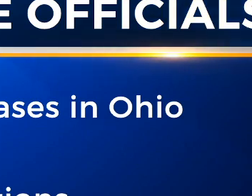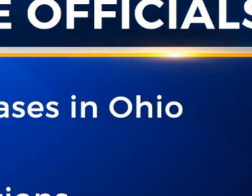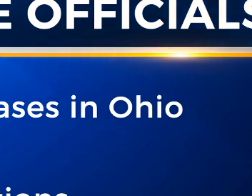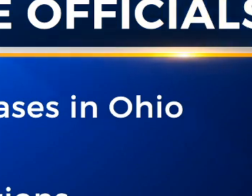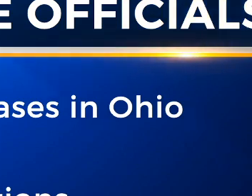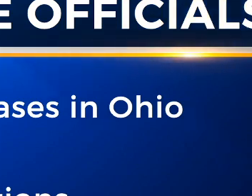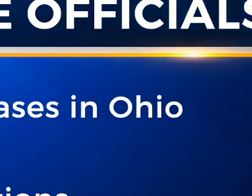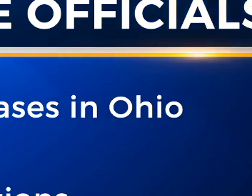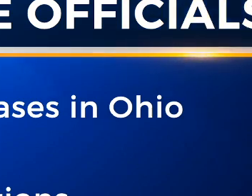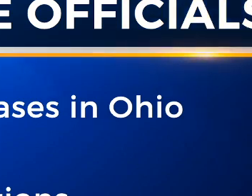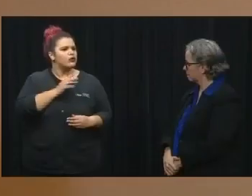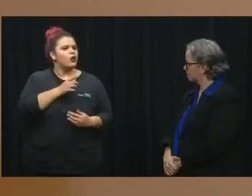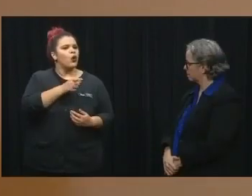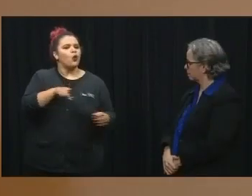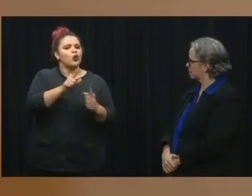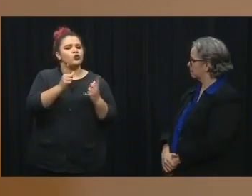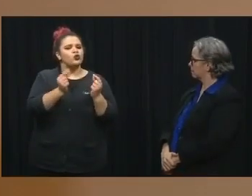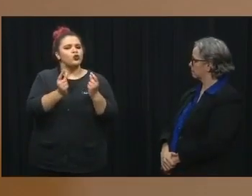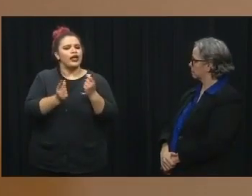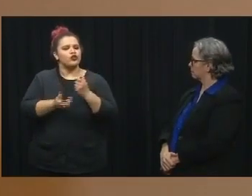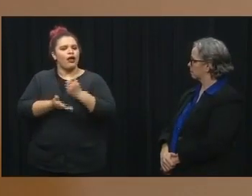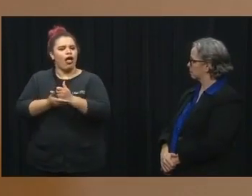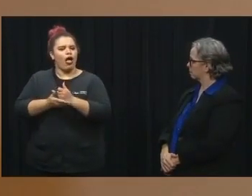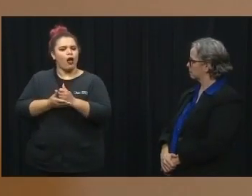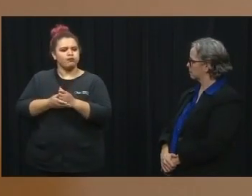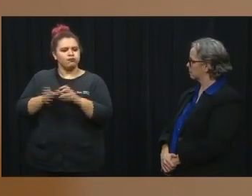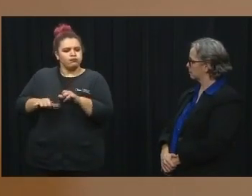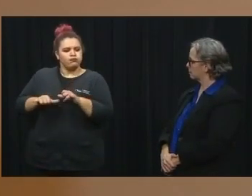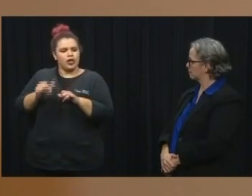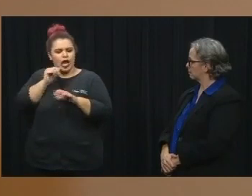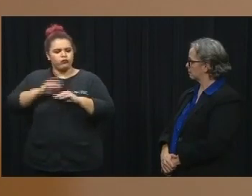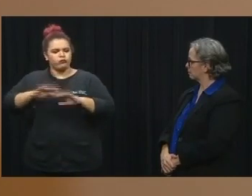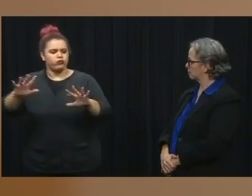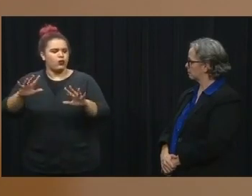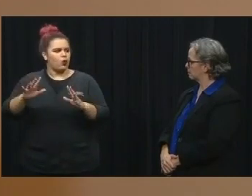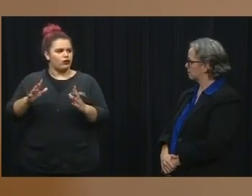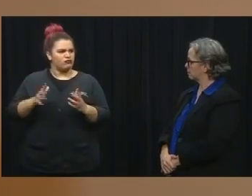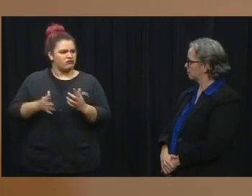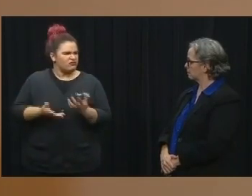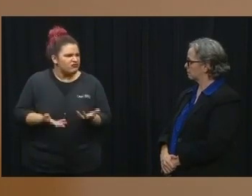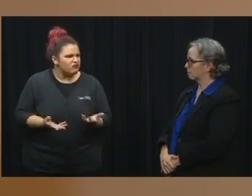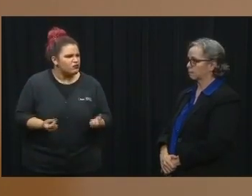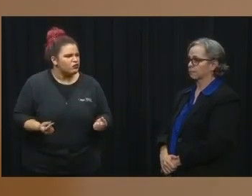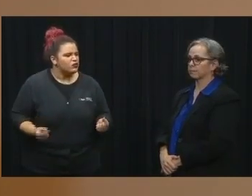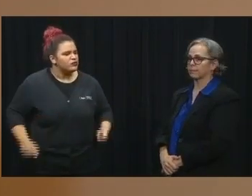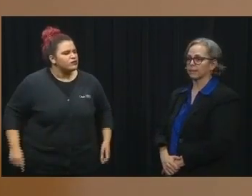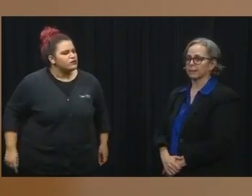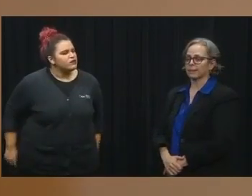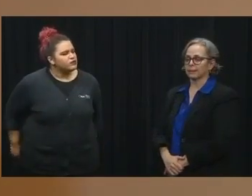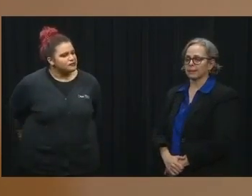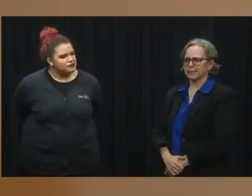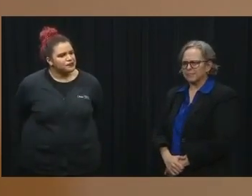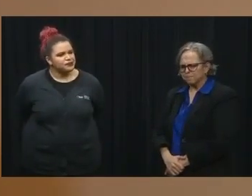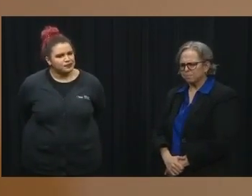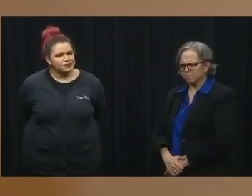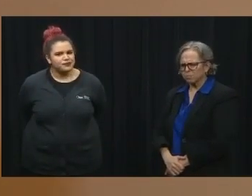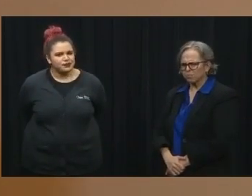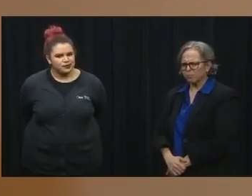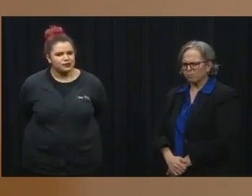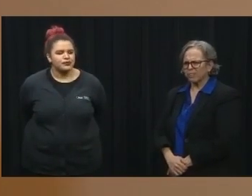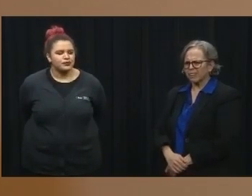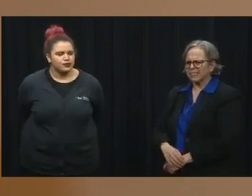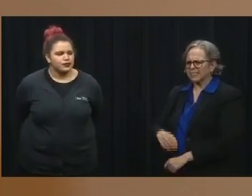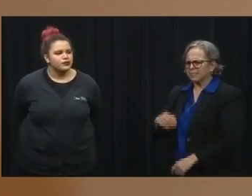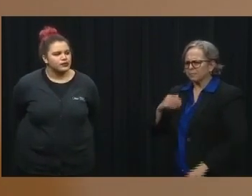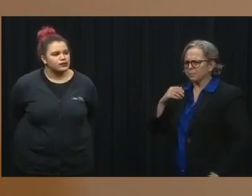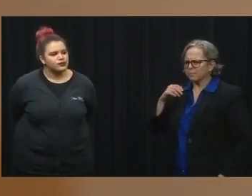my team give you more details, because a lot of that is happening at the local level, as you know. But we have created a whole